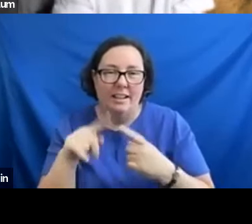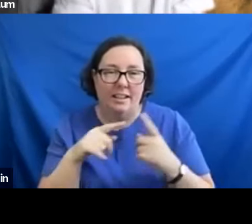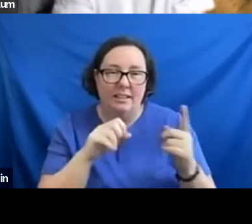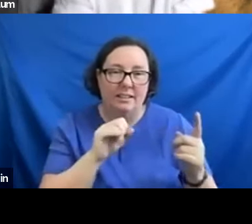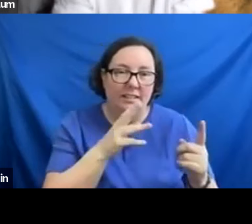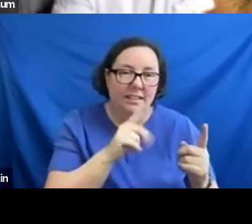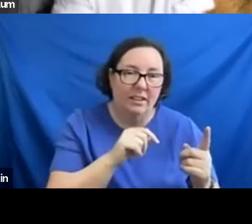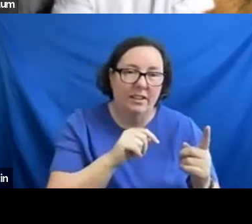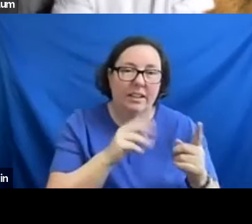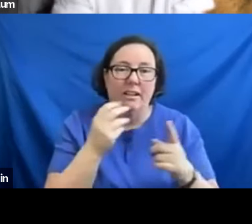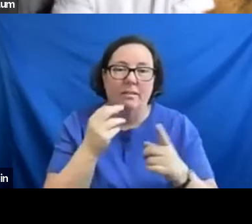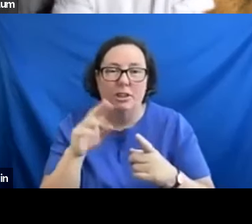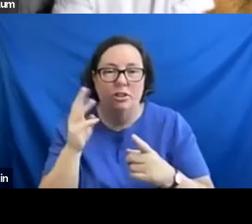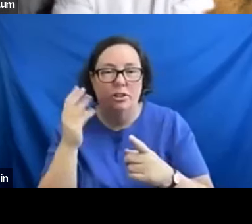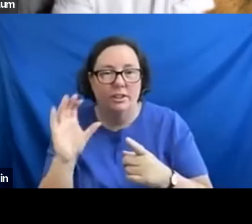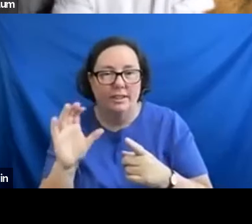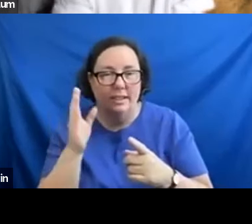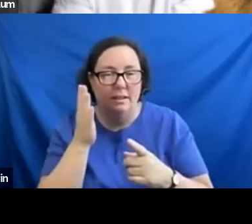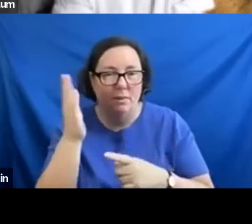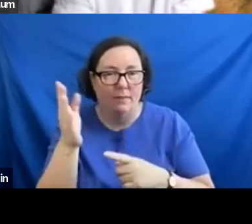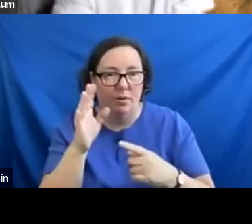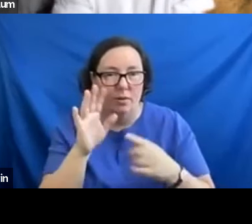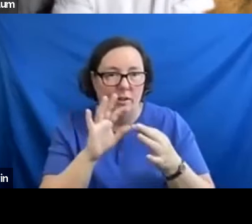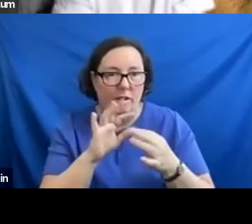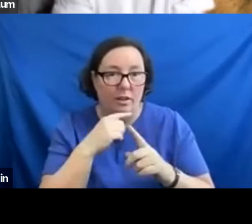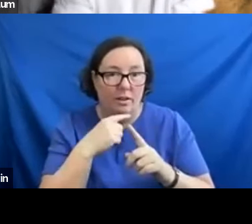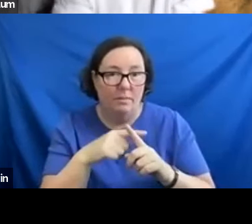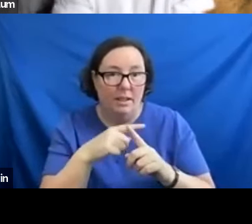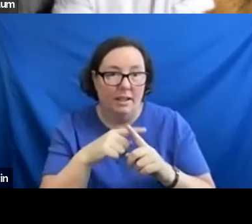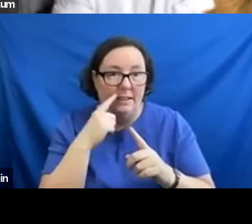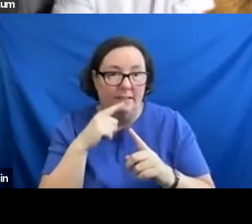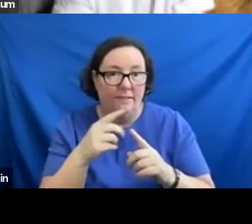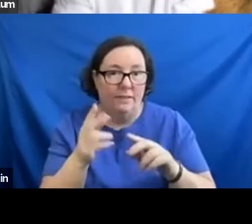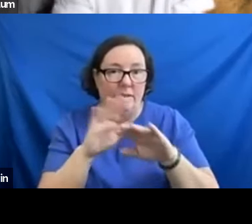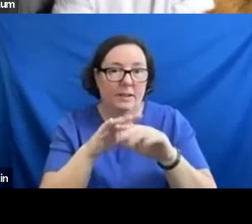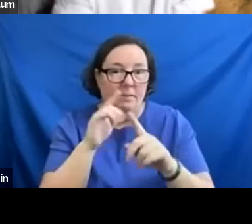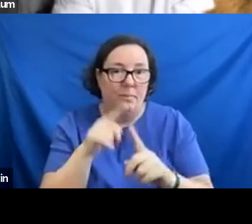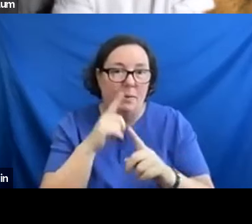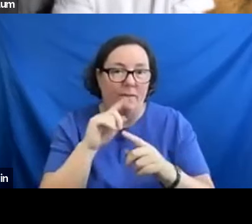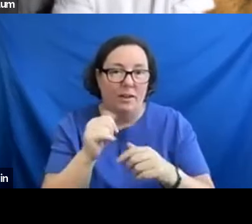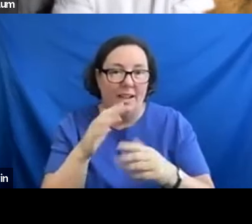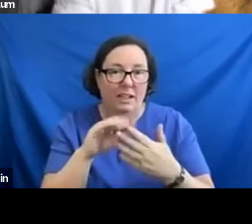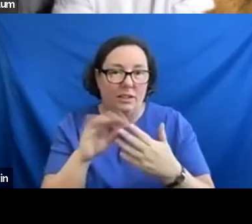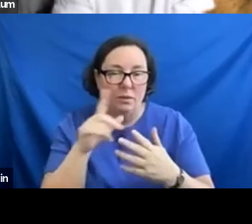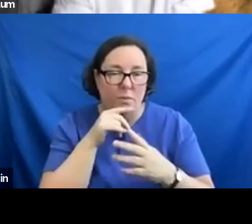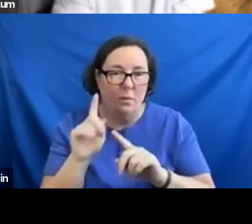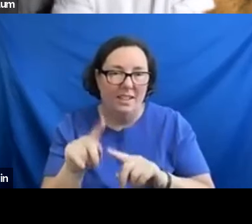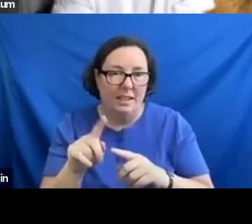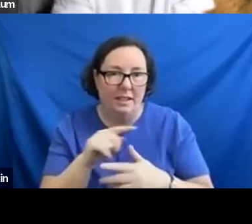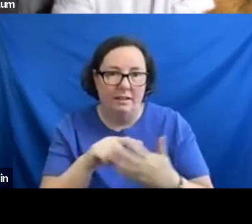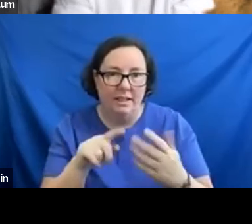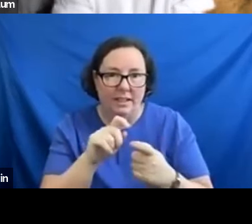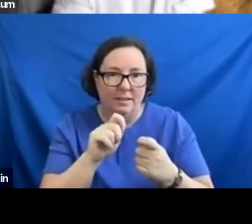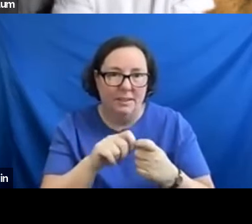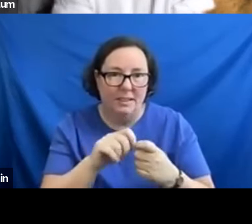Mr. Contempasis put forward, which would be a plus for any student attending a school with